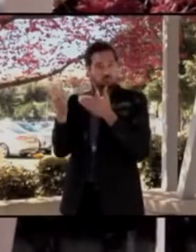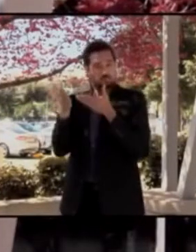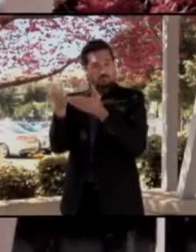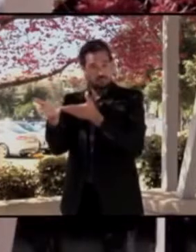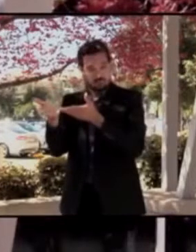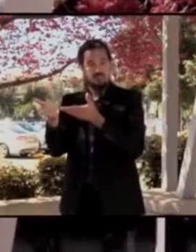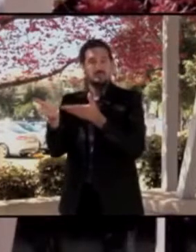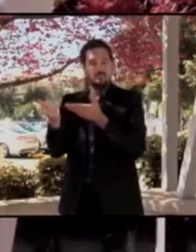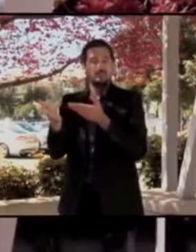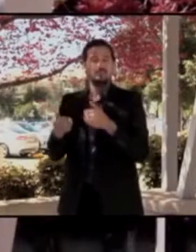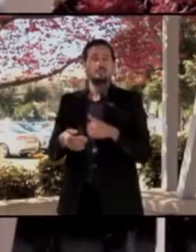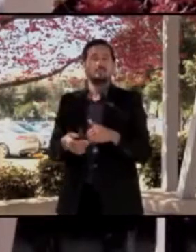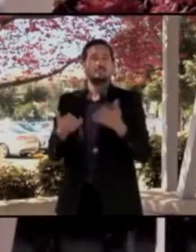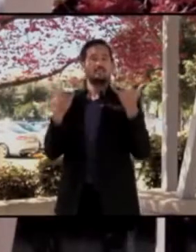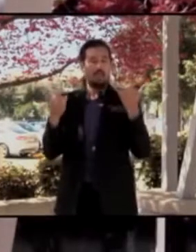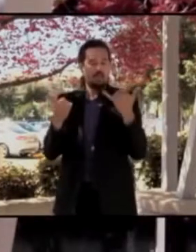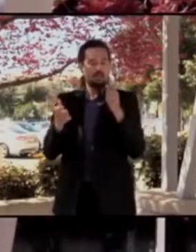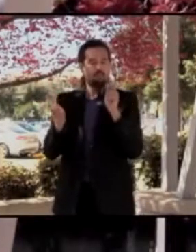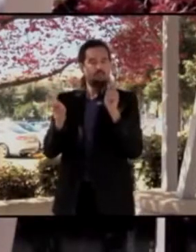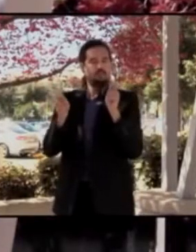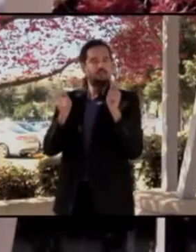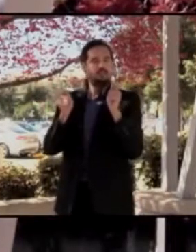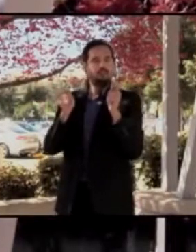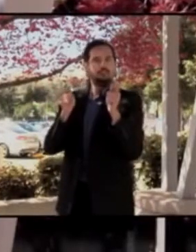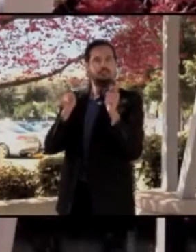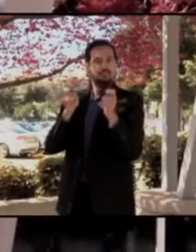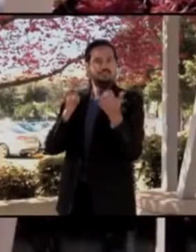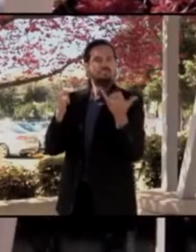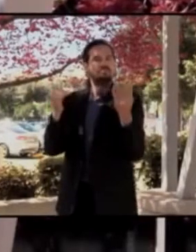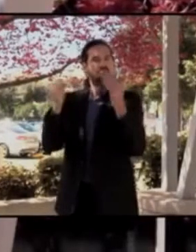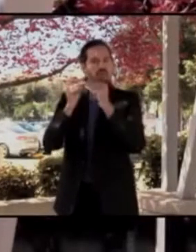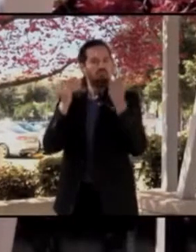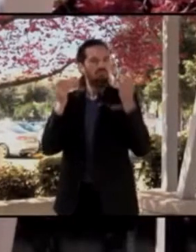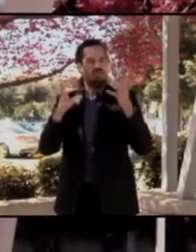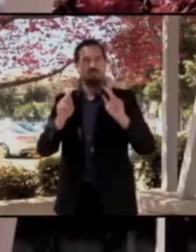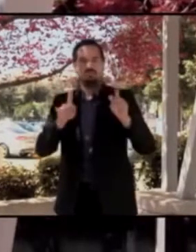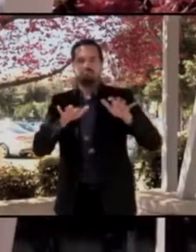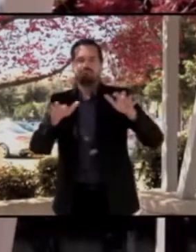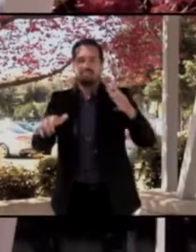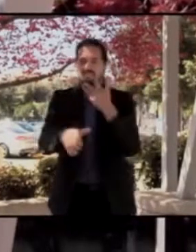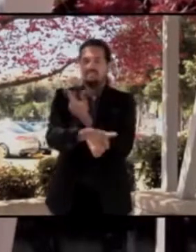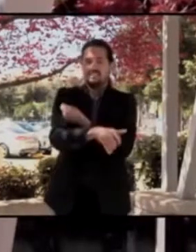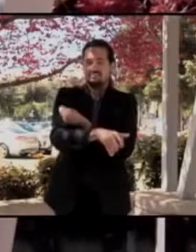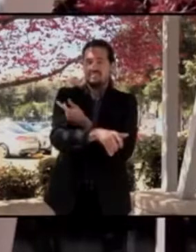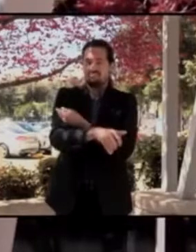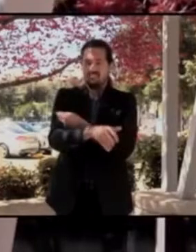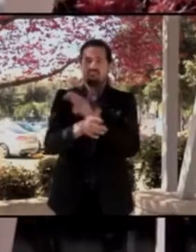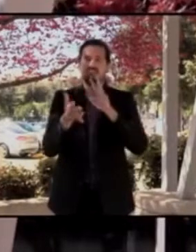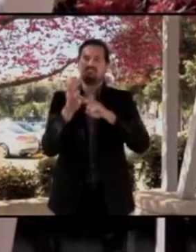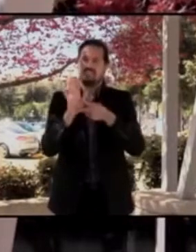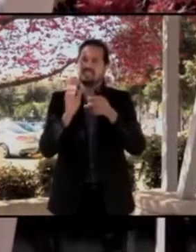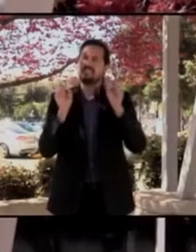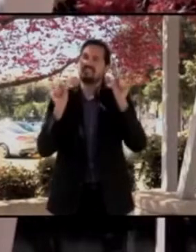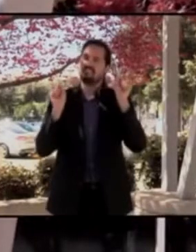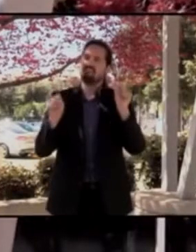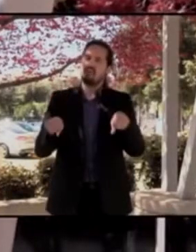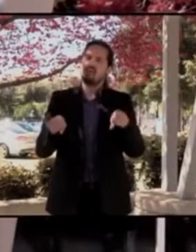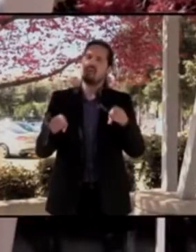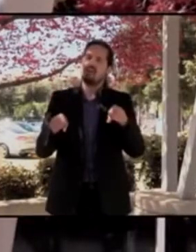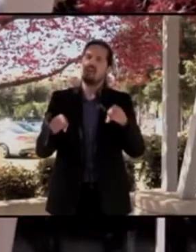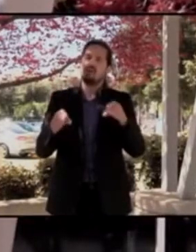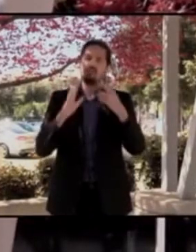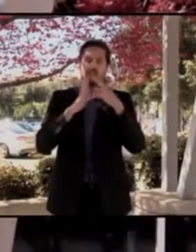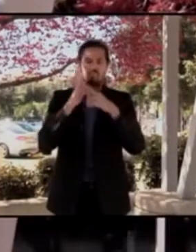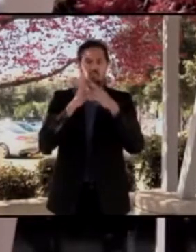transition phase. As more people become vaccinated, we can begin to peel off some of the other prevention